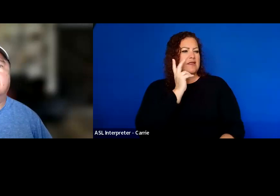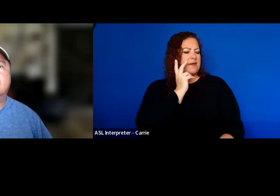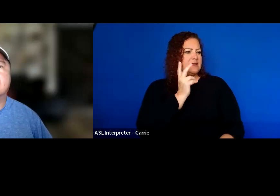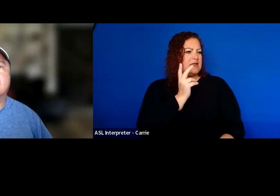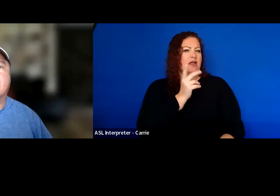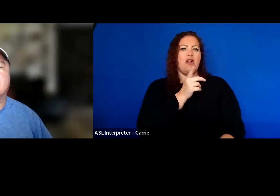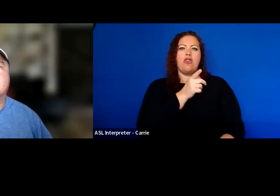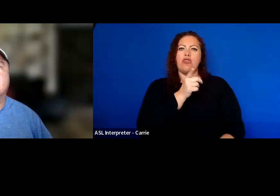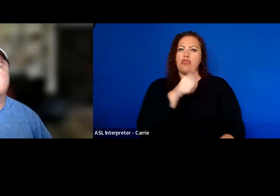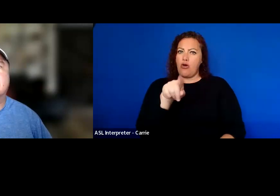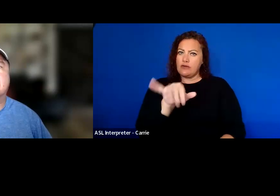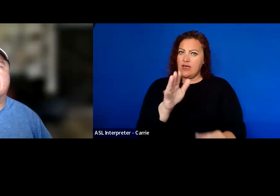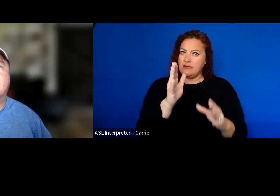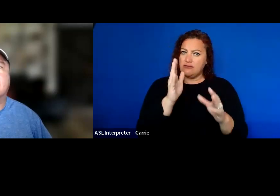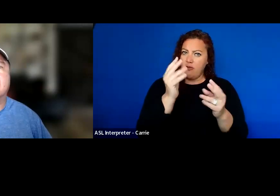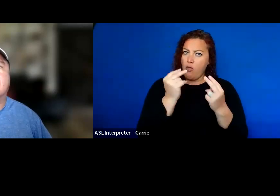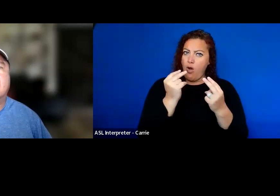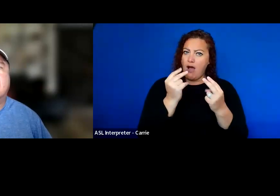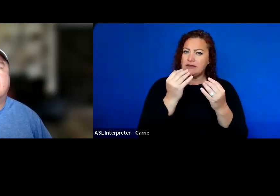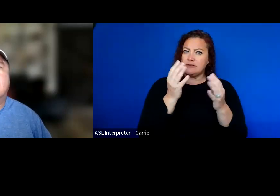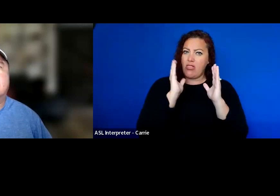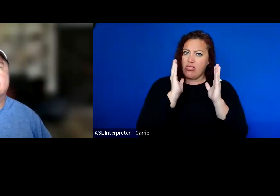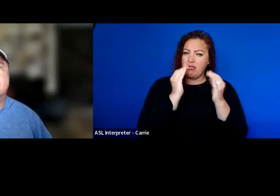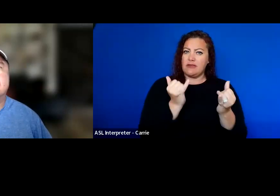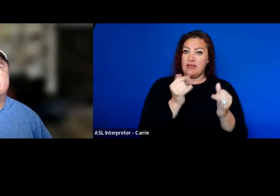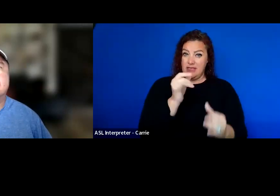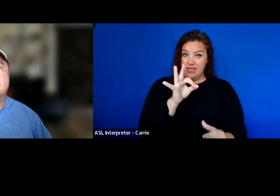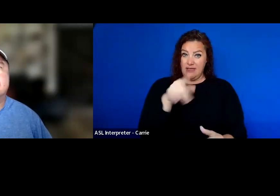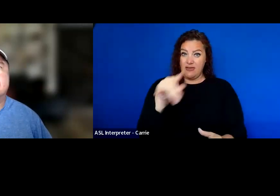those who are listening today, if you've ever been in rehab, how